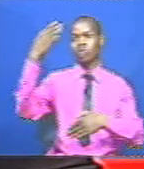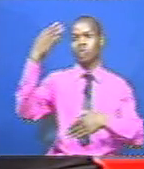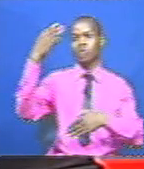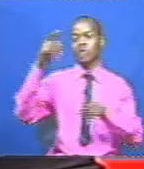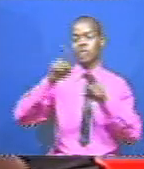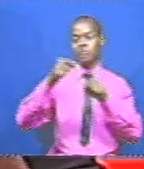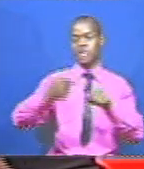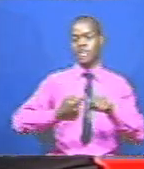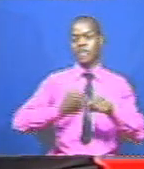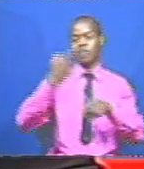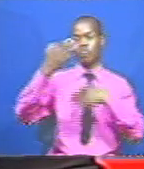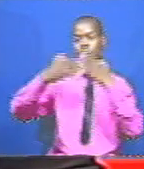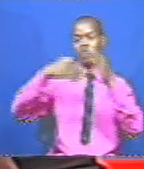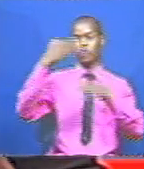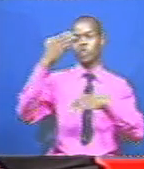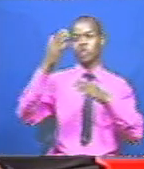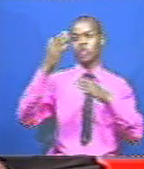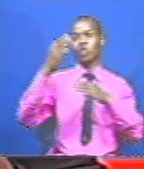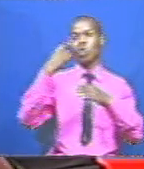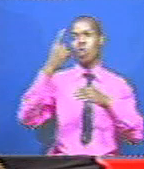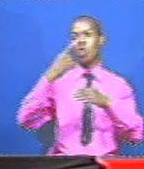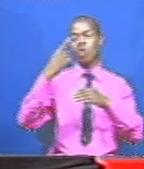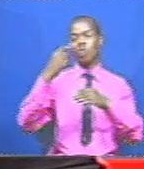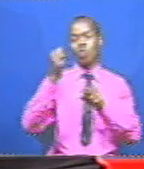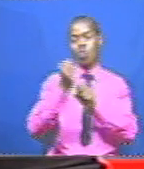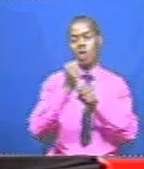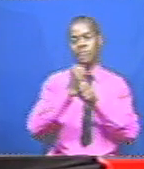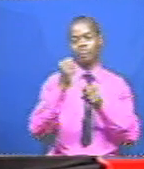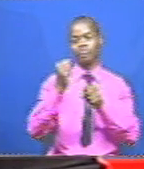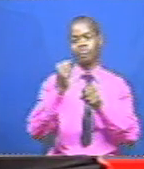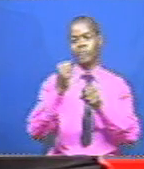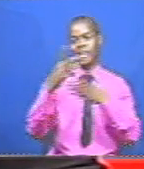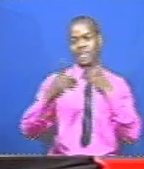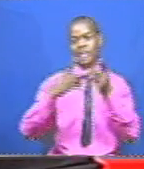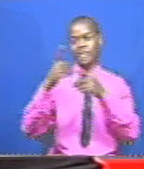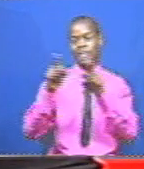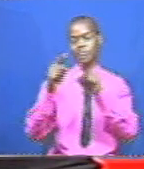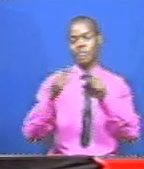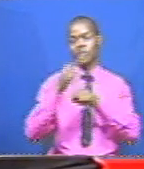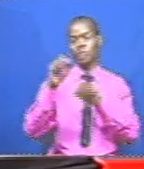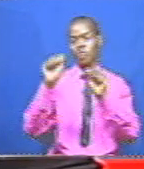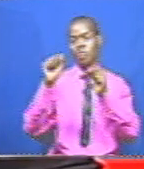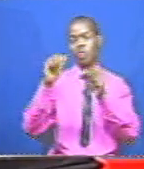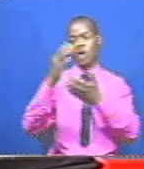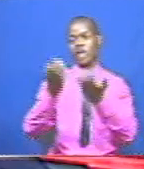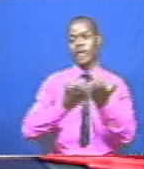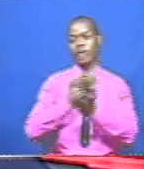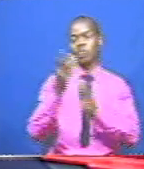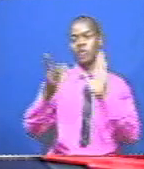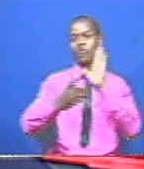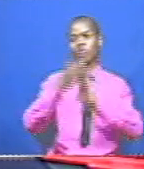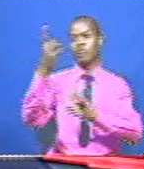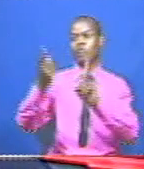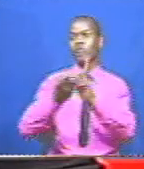of the professionals and many, many others who put a concept together to say, let's put economic development first. This